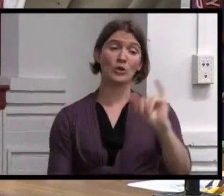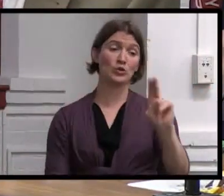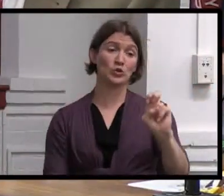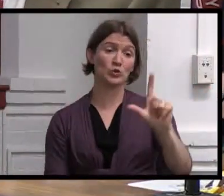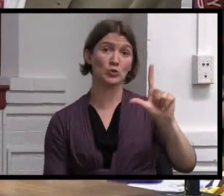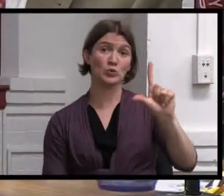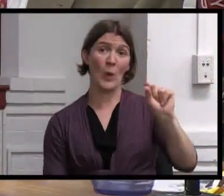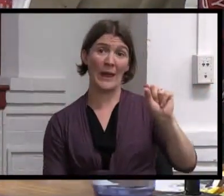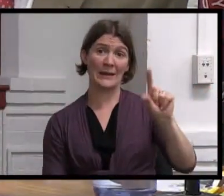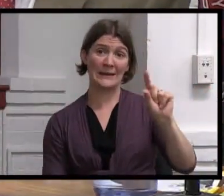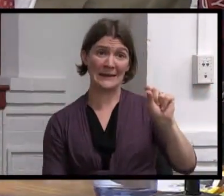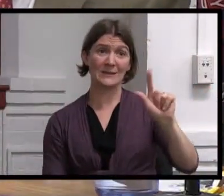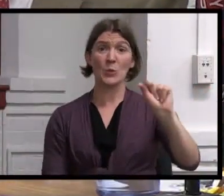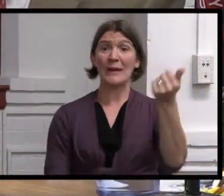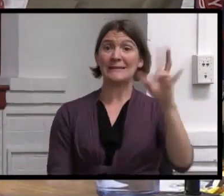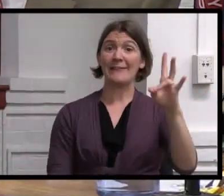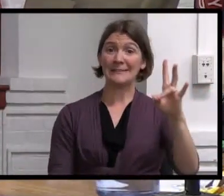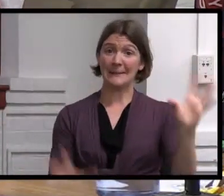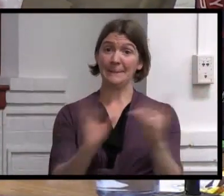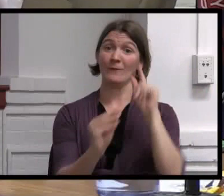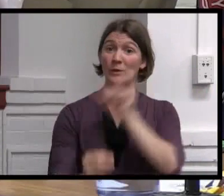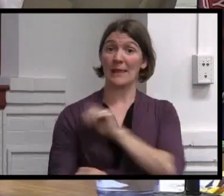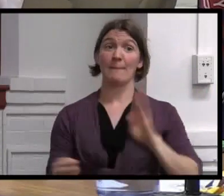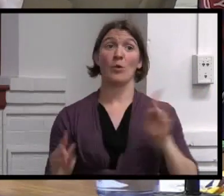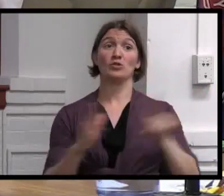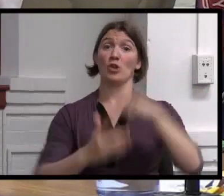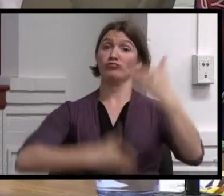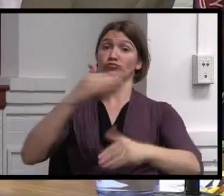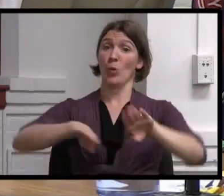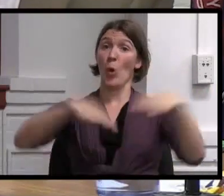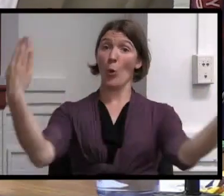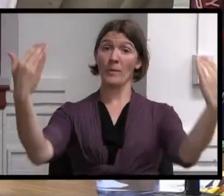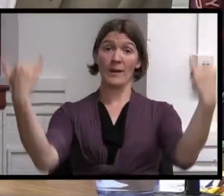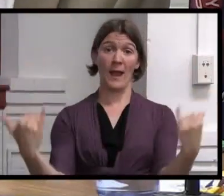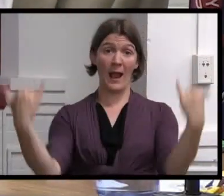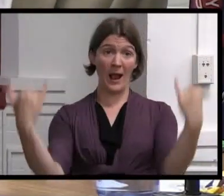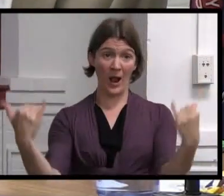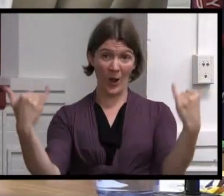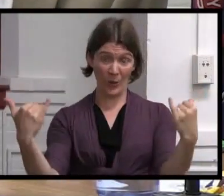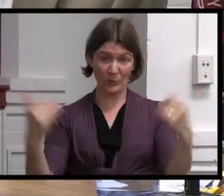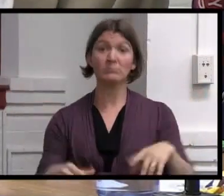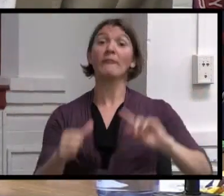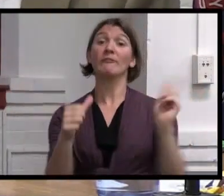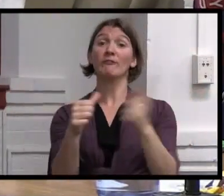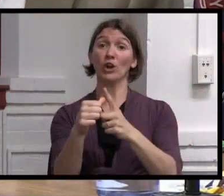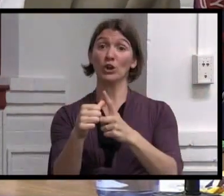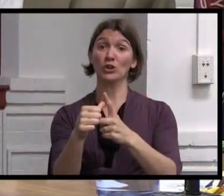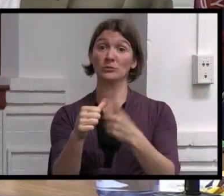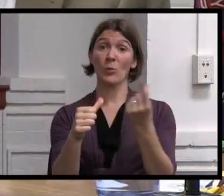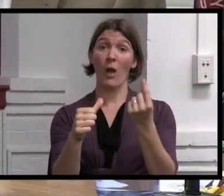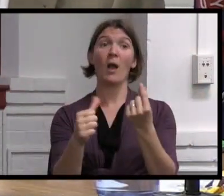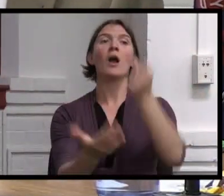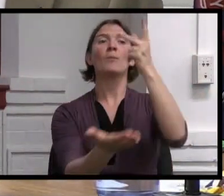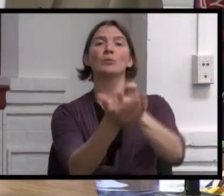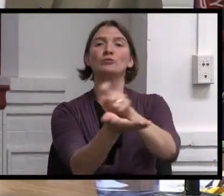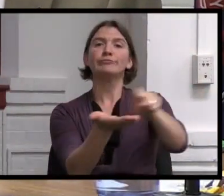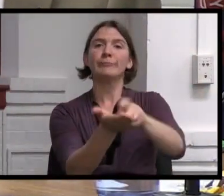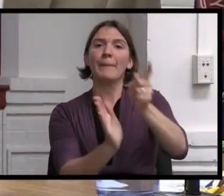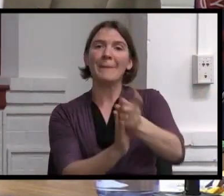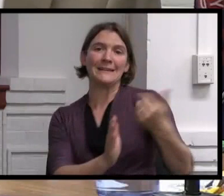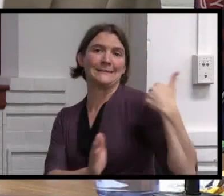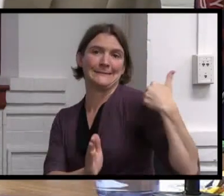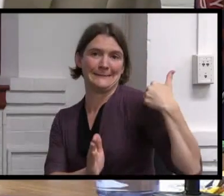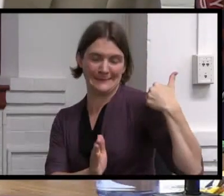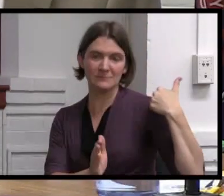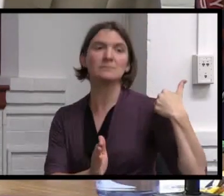June 20th, 2017 meeting of the Brattleboro Select Board to order. Our first order of business is to approve